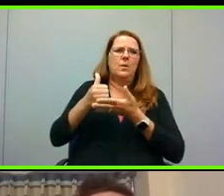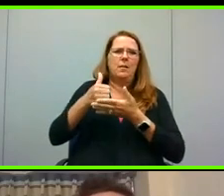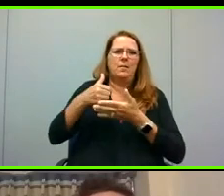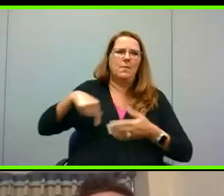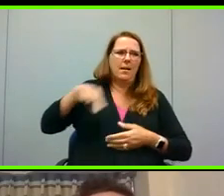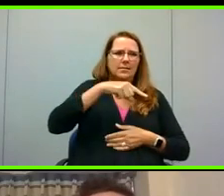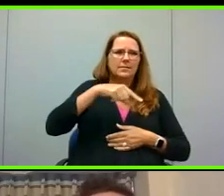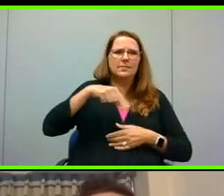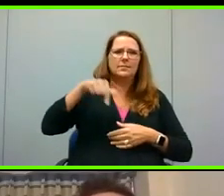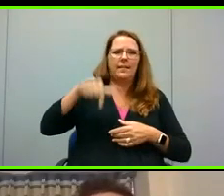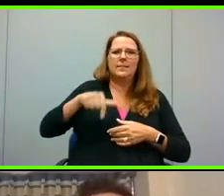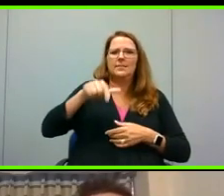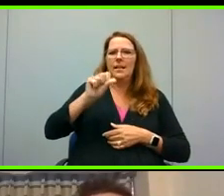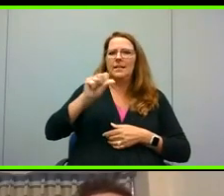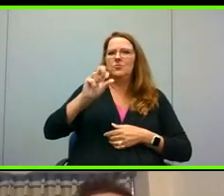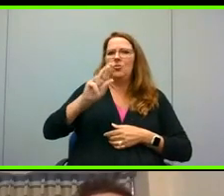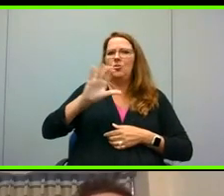SRC. So thank you very much.